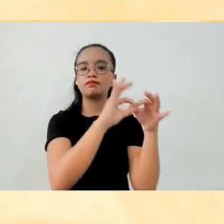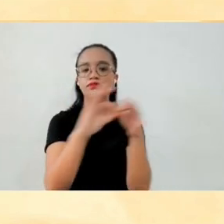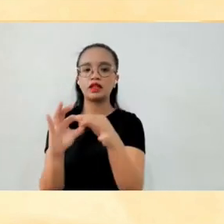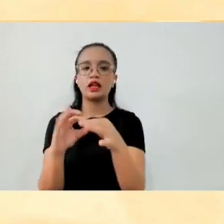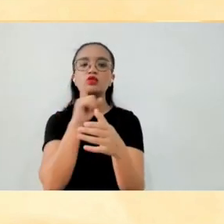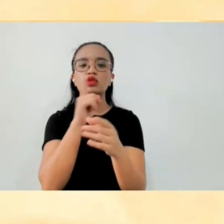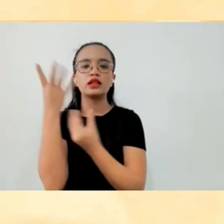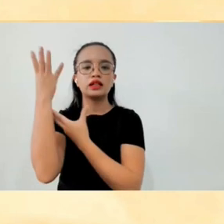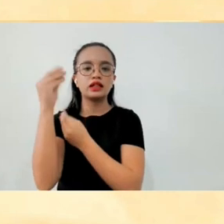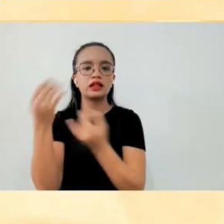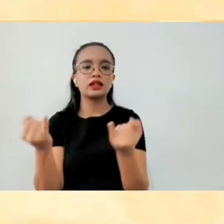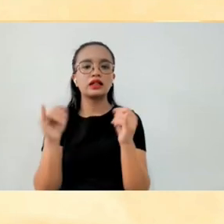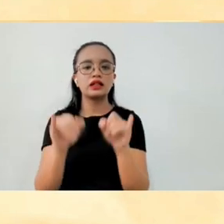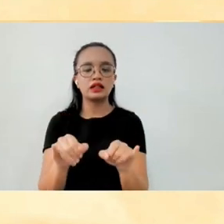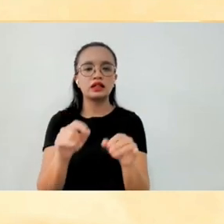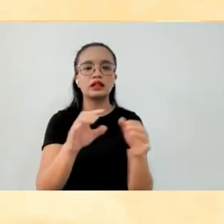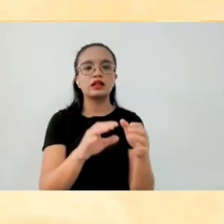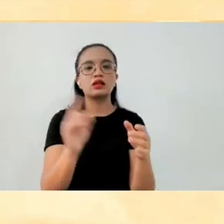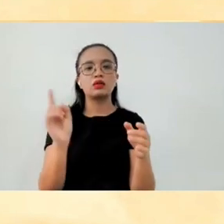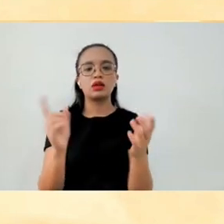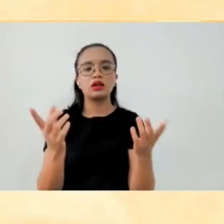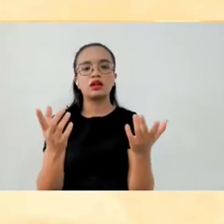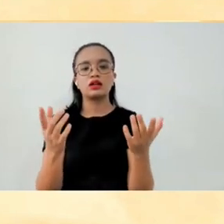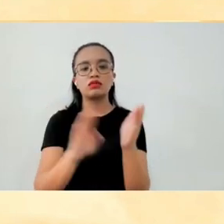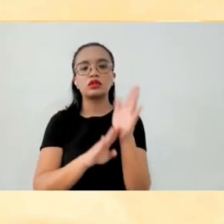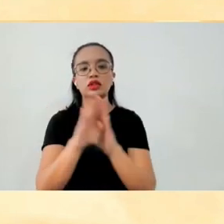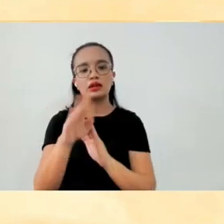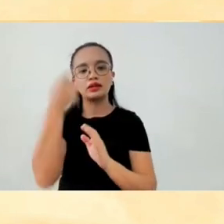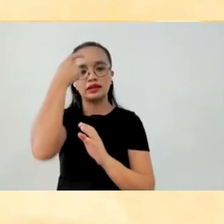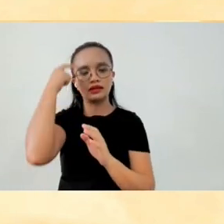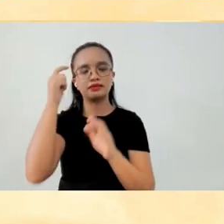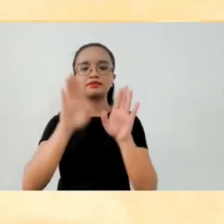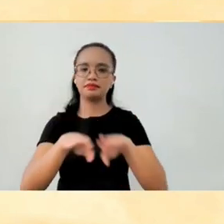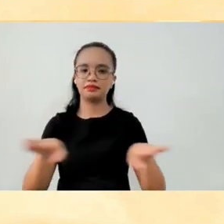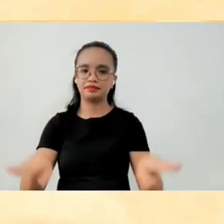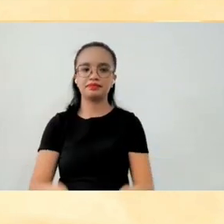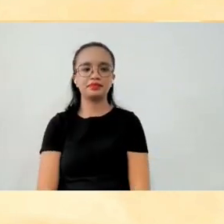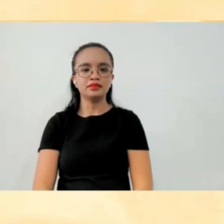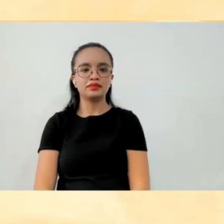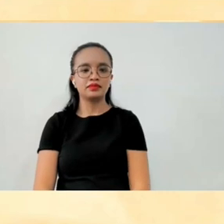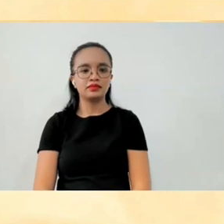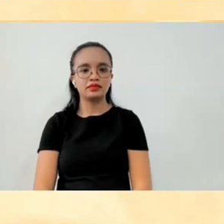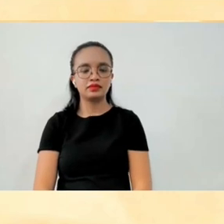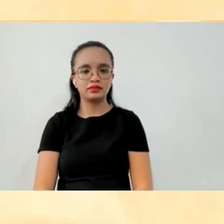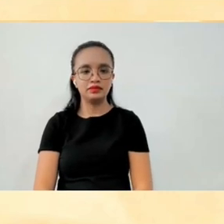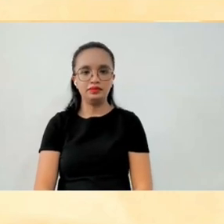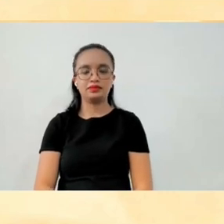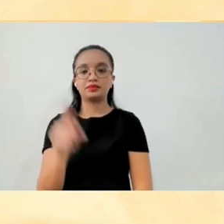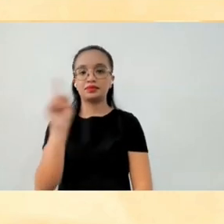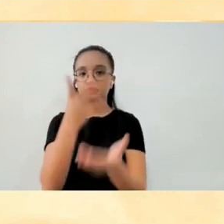relevant and up-to-date issues leading to the development of trauma to children. The learning